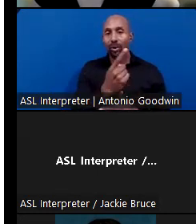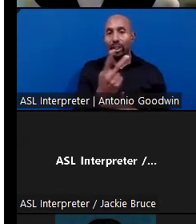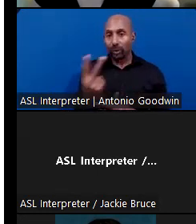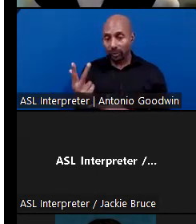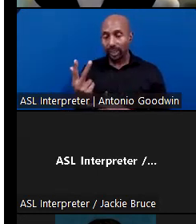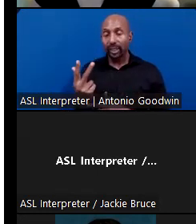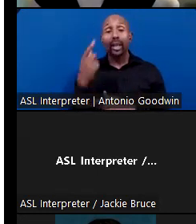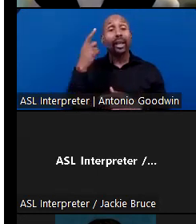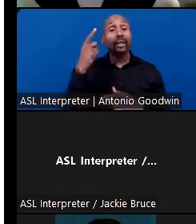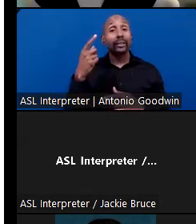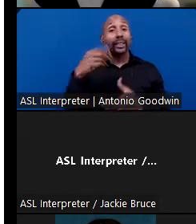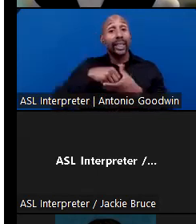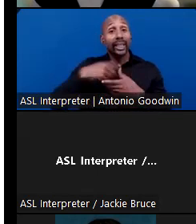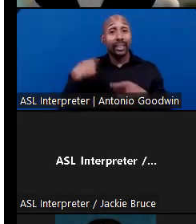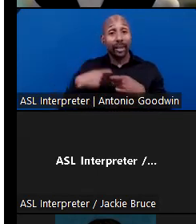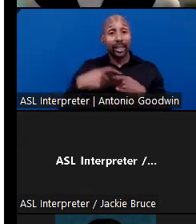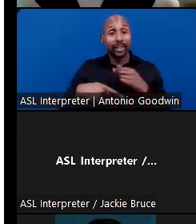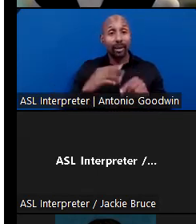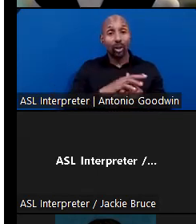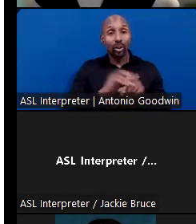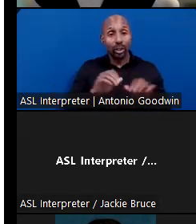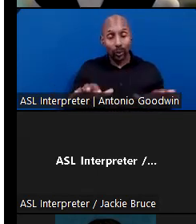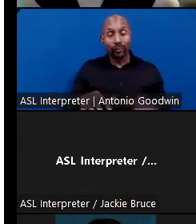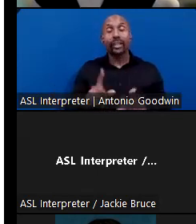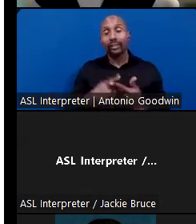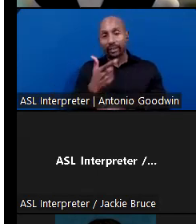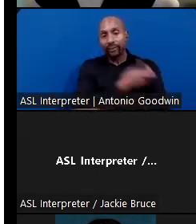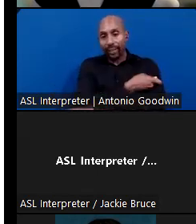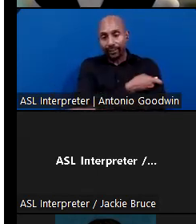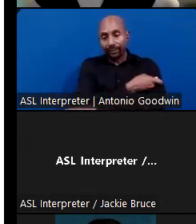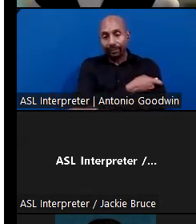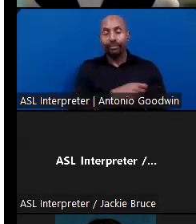all about COVID and the vaccines, how to talk to folks who are not